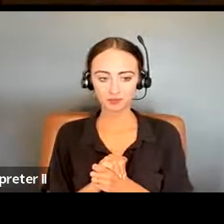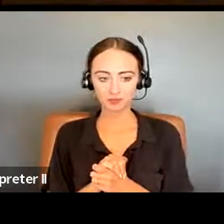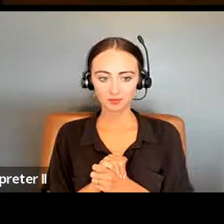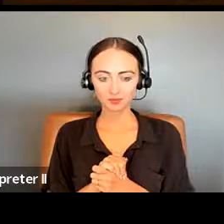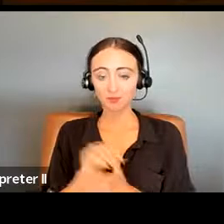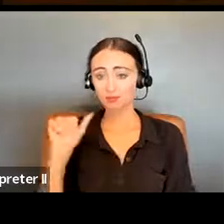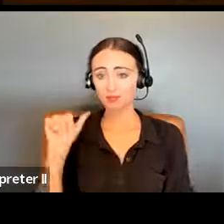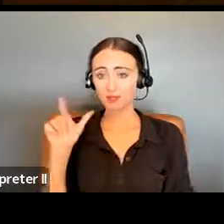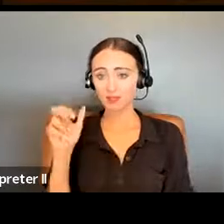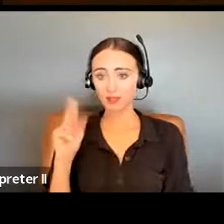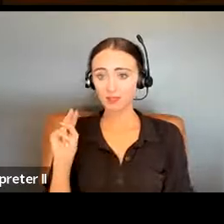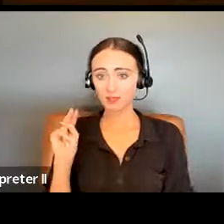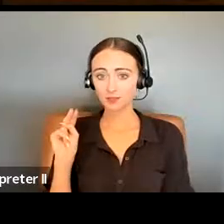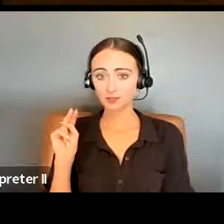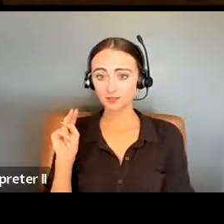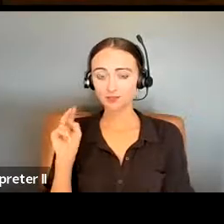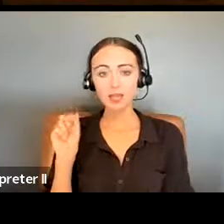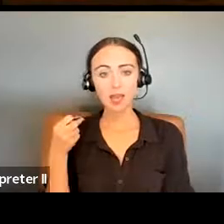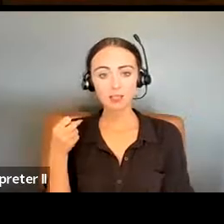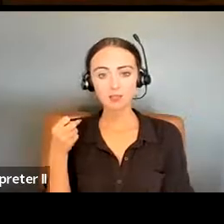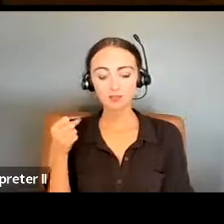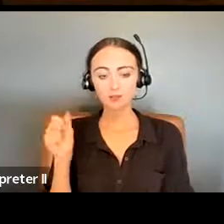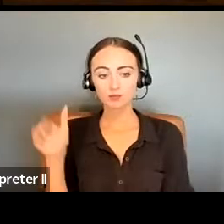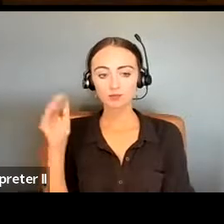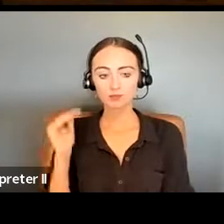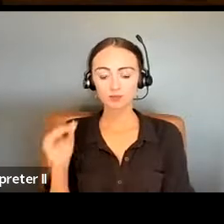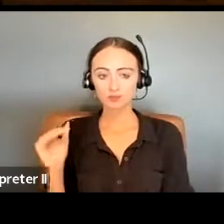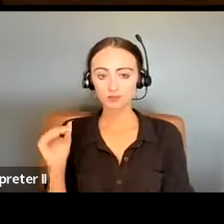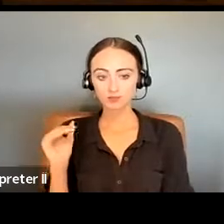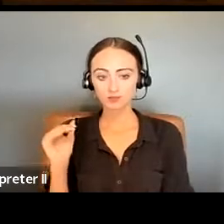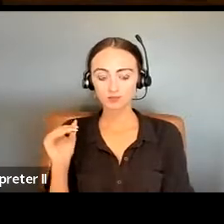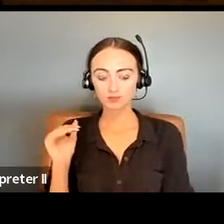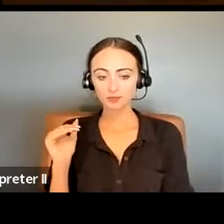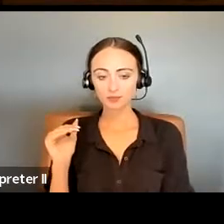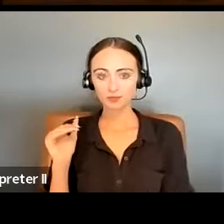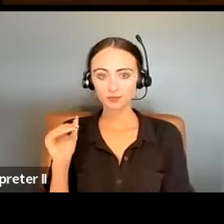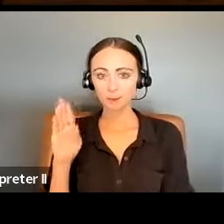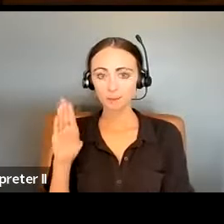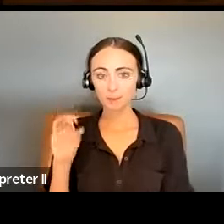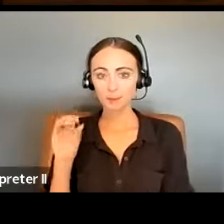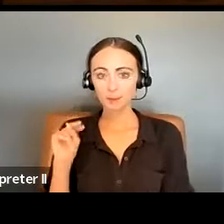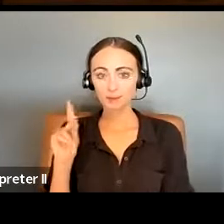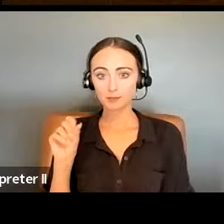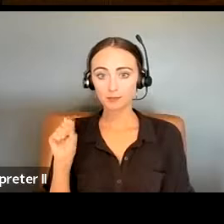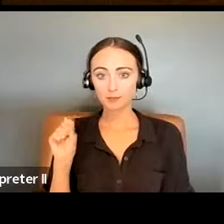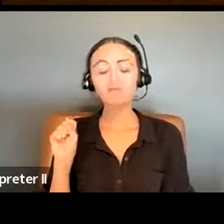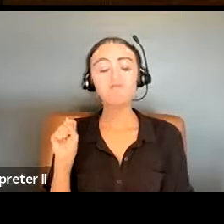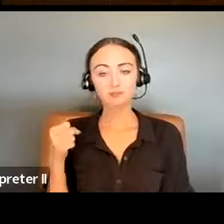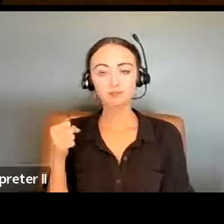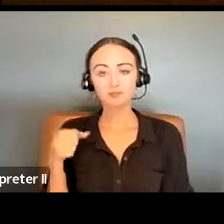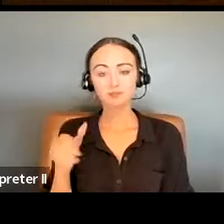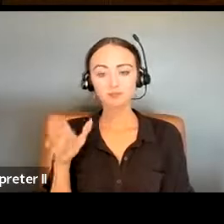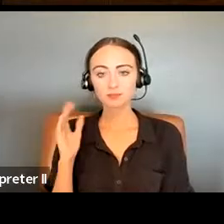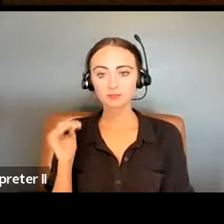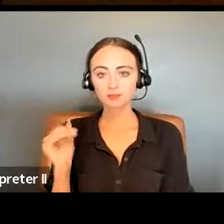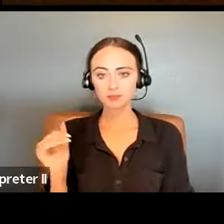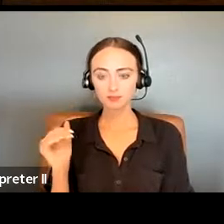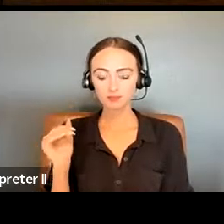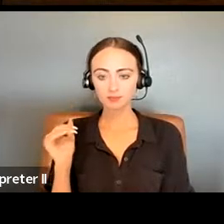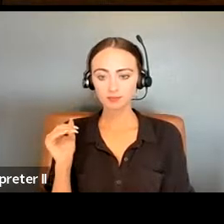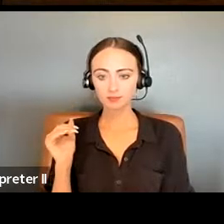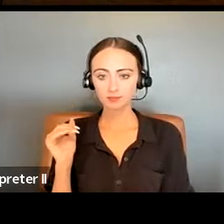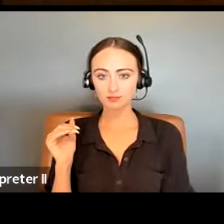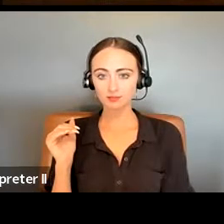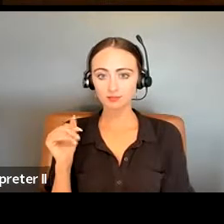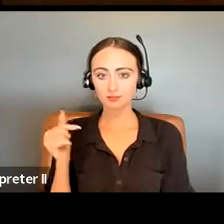Councilmember Allen. Yes. Councilmember Allen votes yes. Councilmember Bonds. Yes. Councilmember Bonds votes